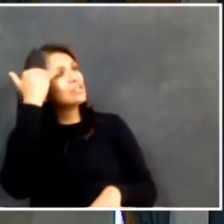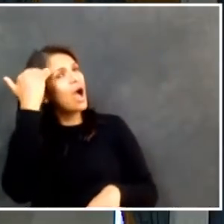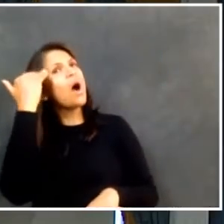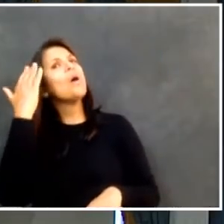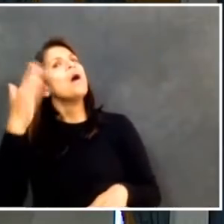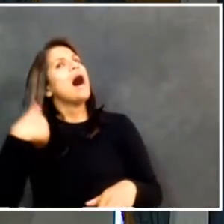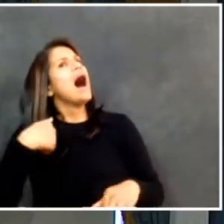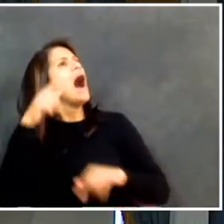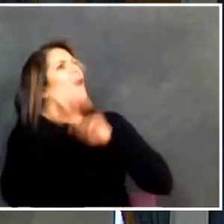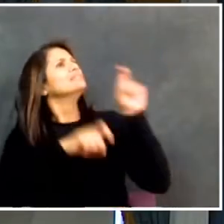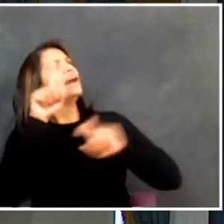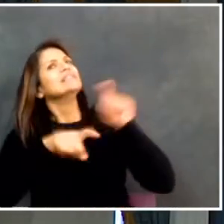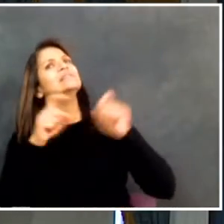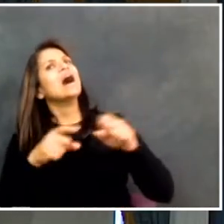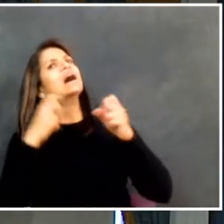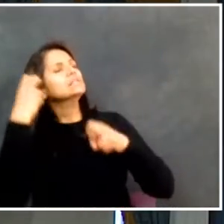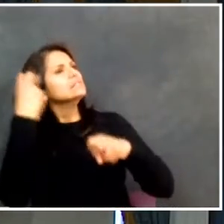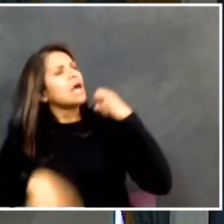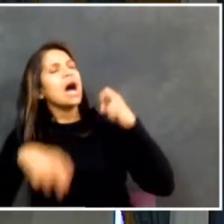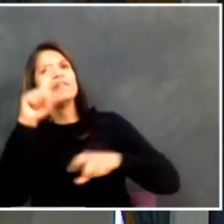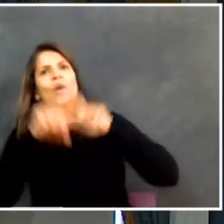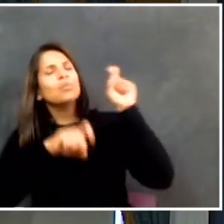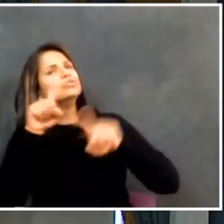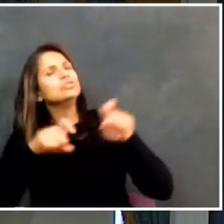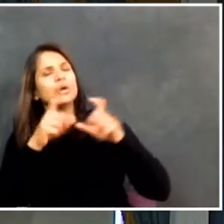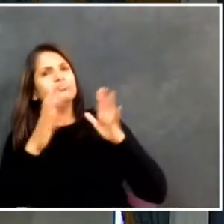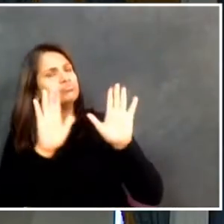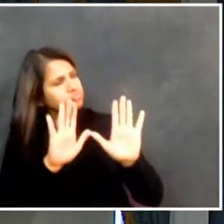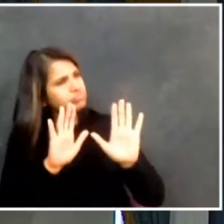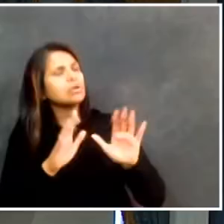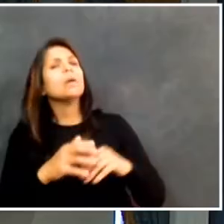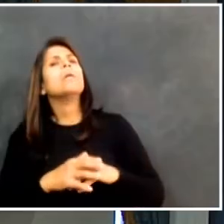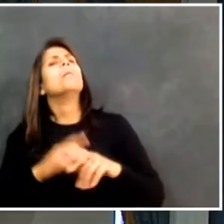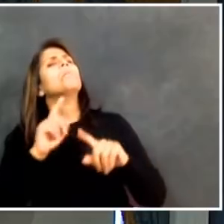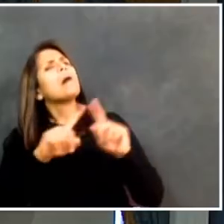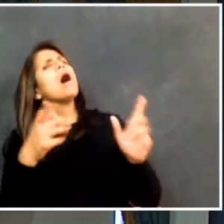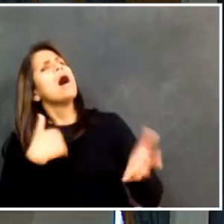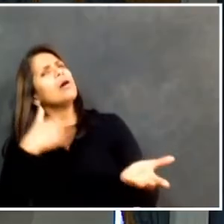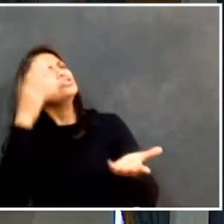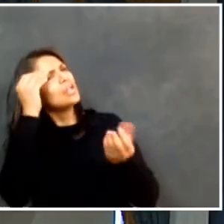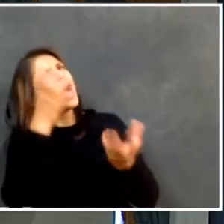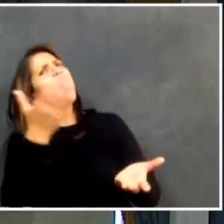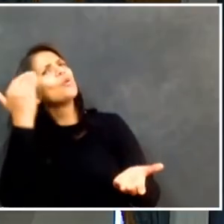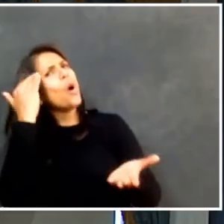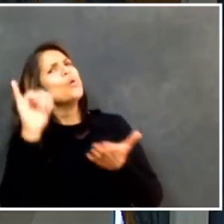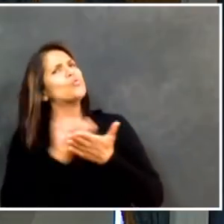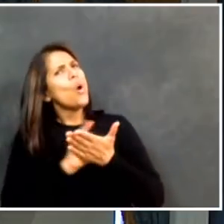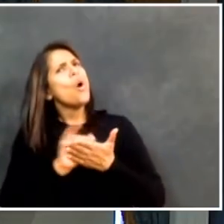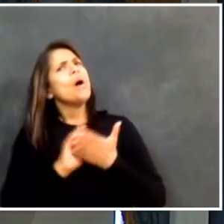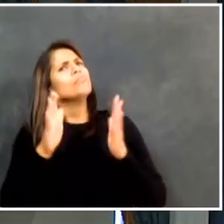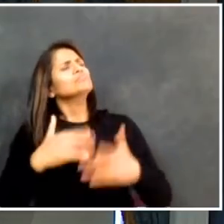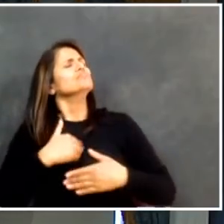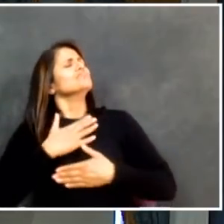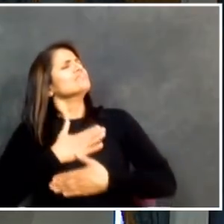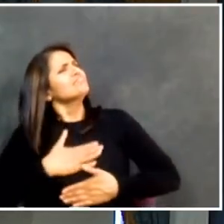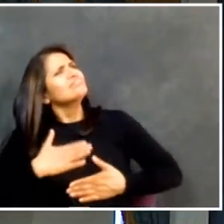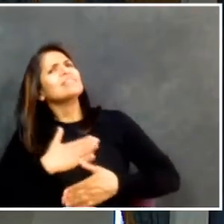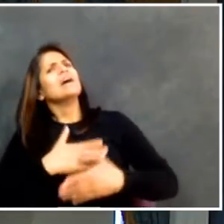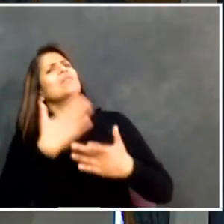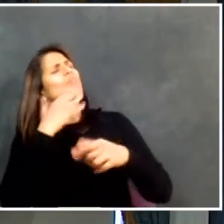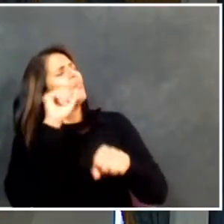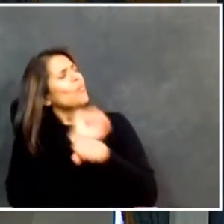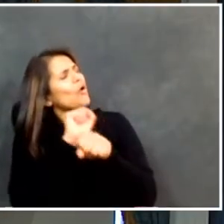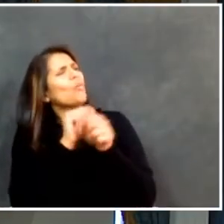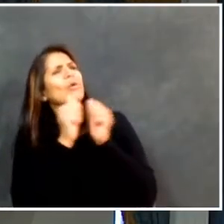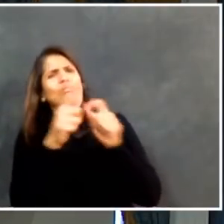most New Yorkers appreciate the hard work you're doing and understand how difficult this is. But Thank you. Here's my question.